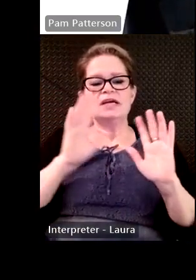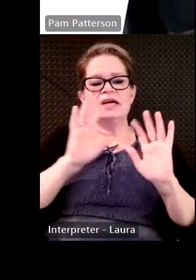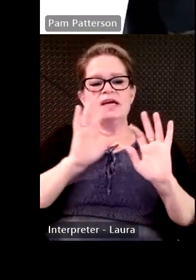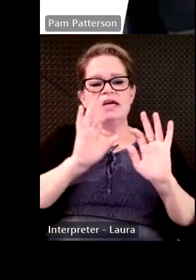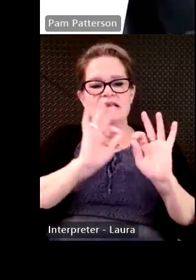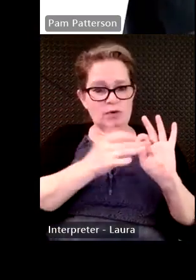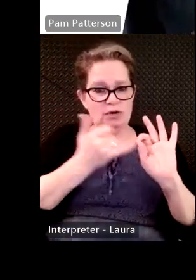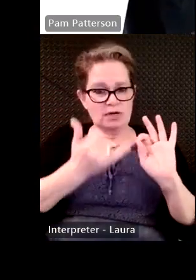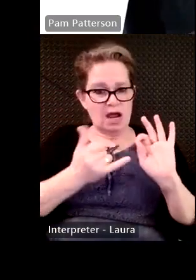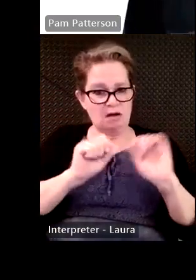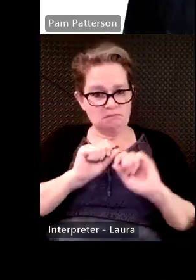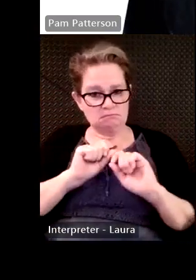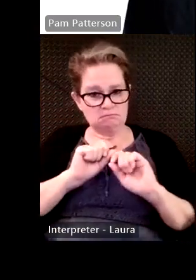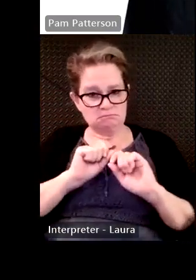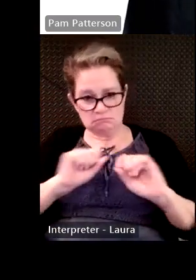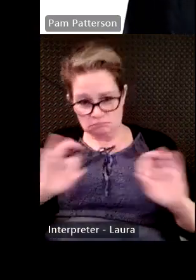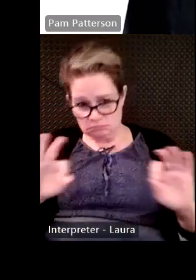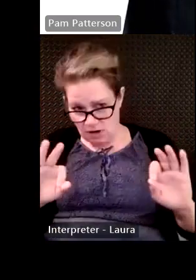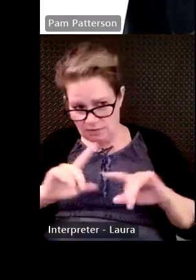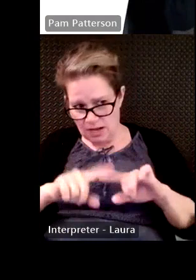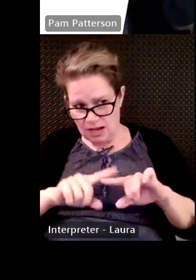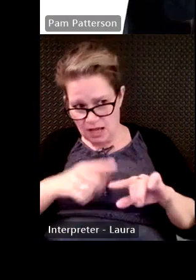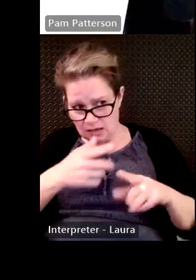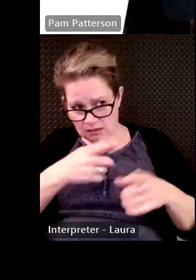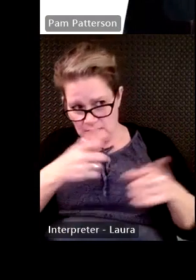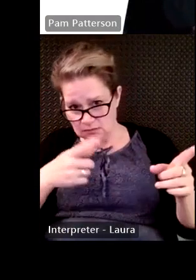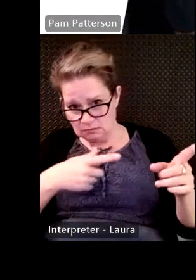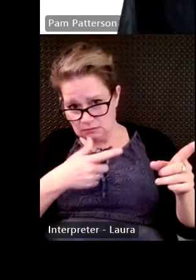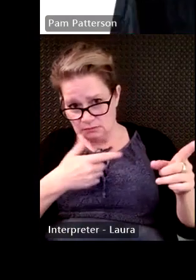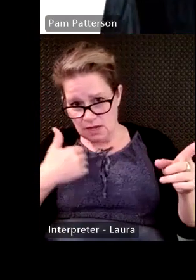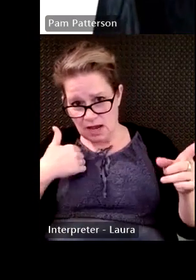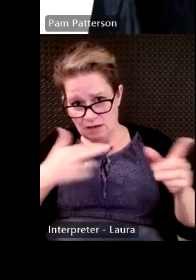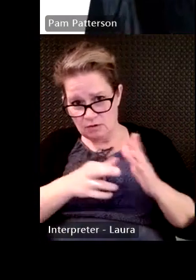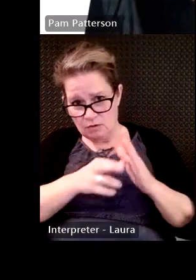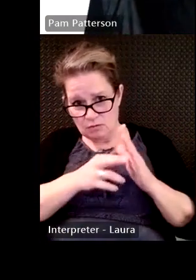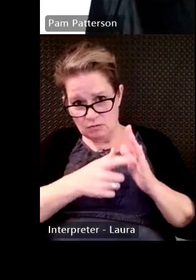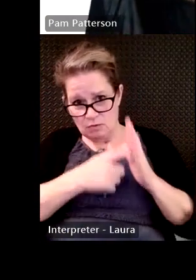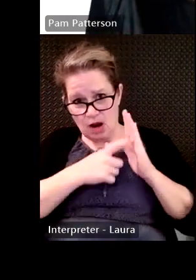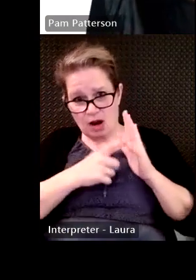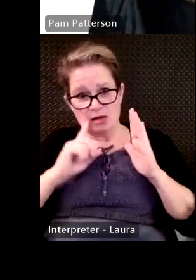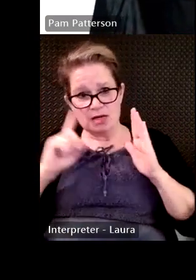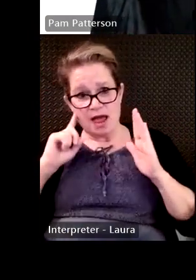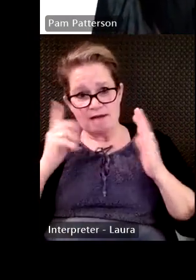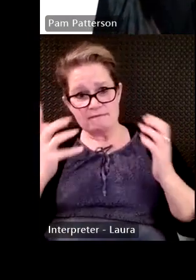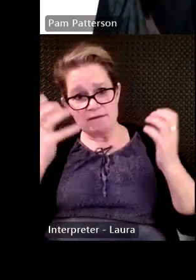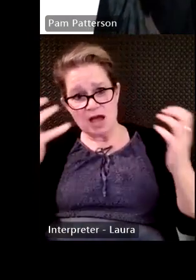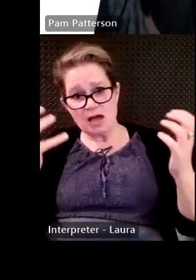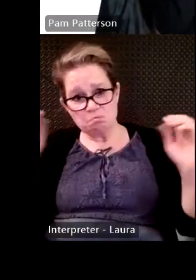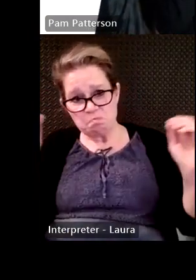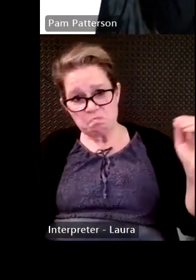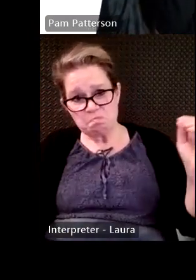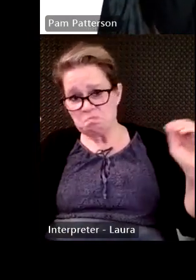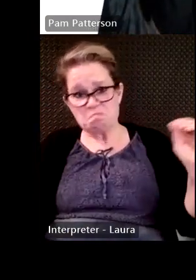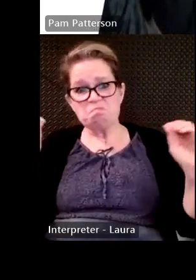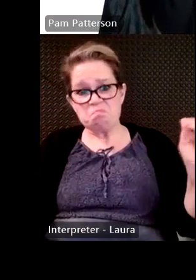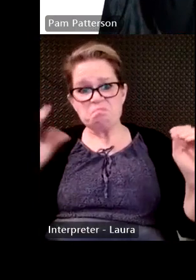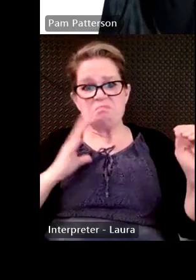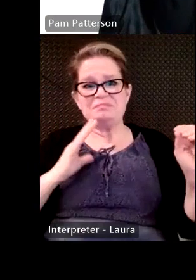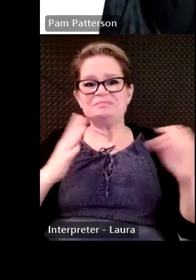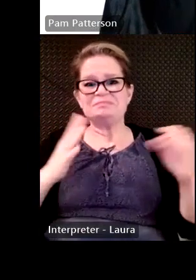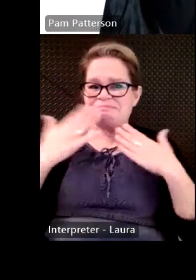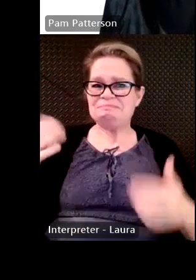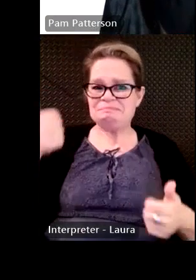a requirement from the room here, and I haven't heard from anybody about that. So I think we're okay. Just want to make